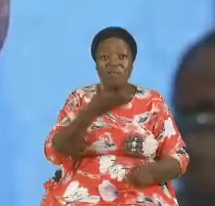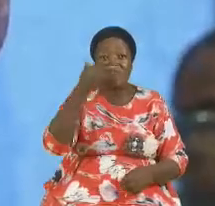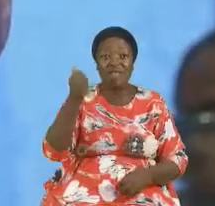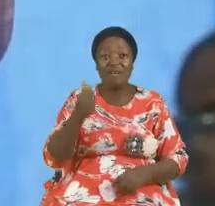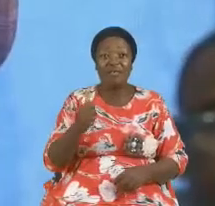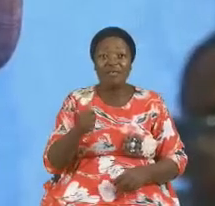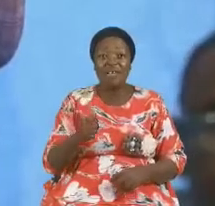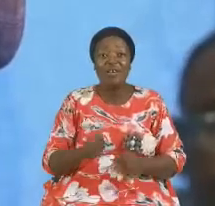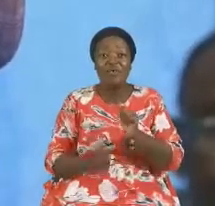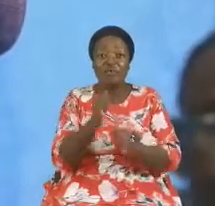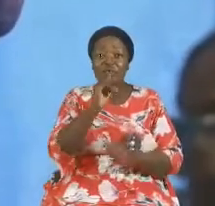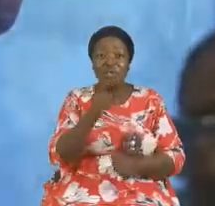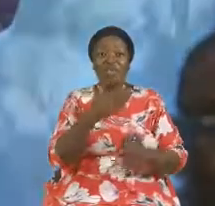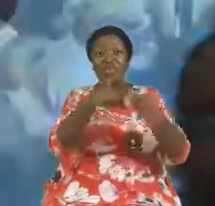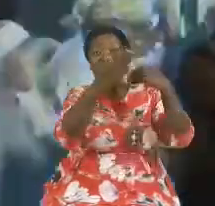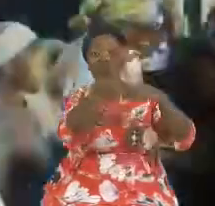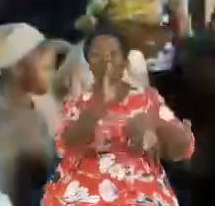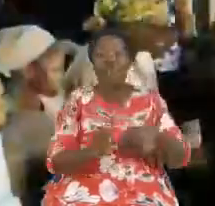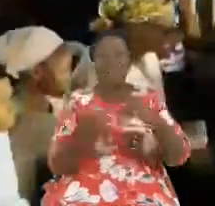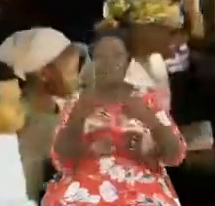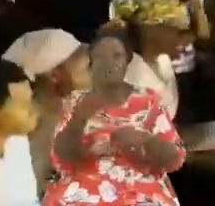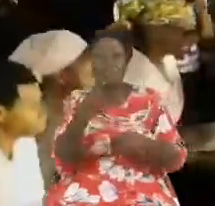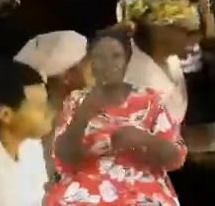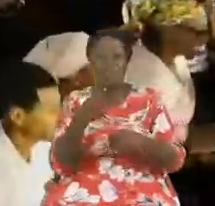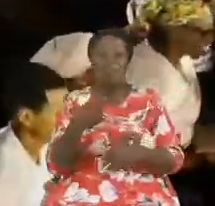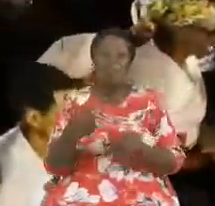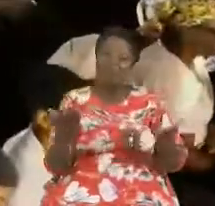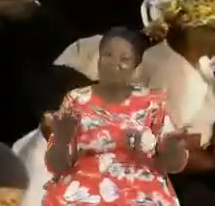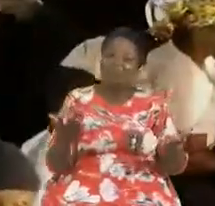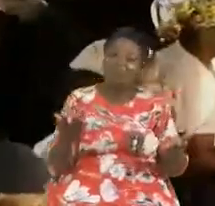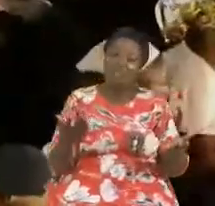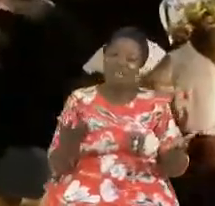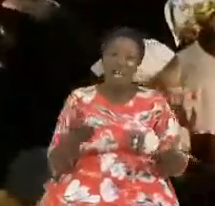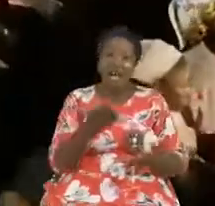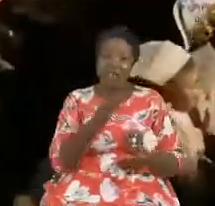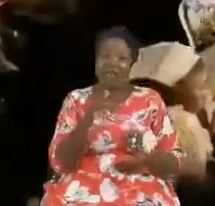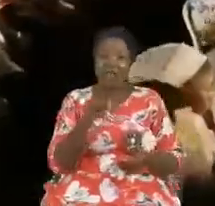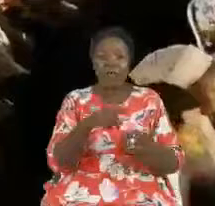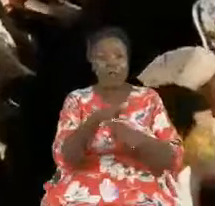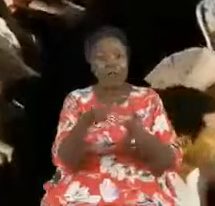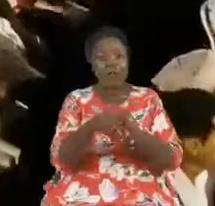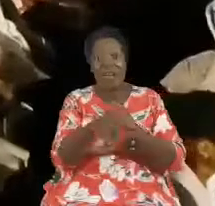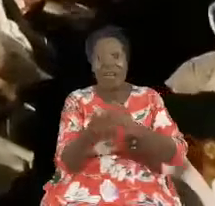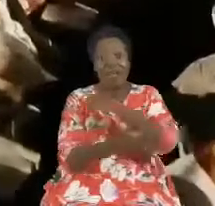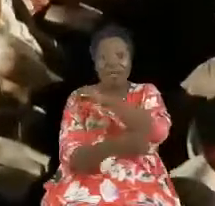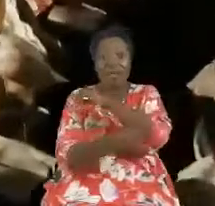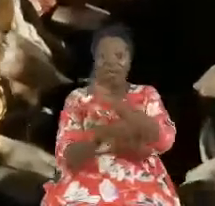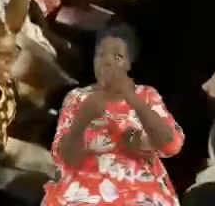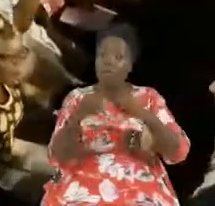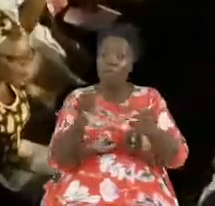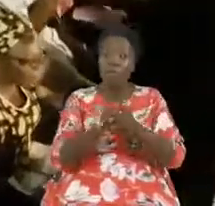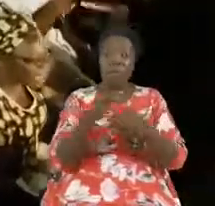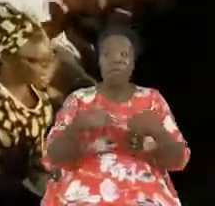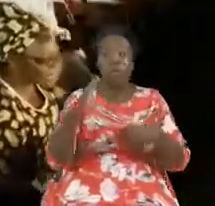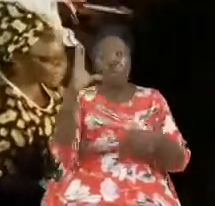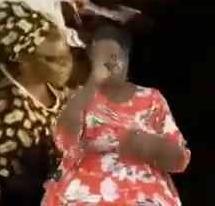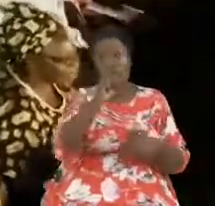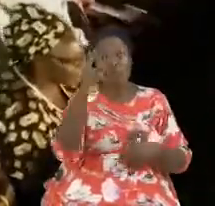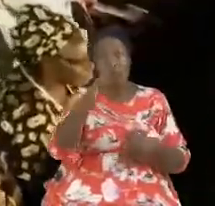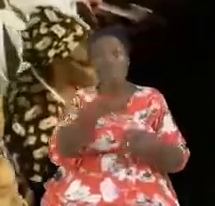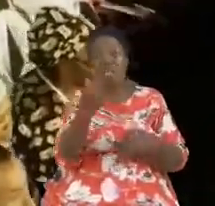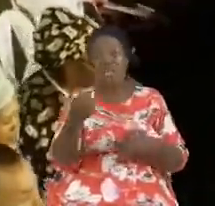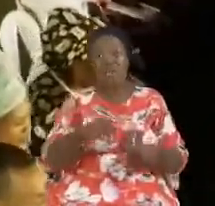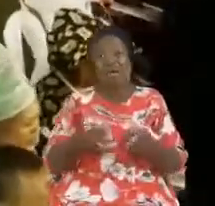greater? Which one is better? Which one is heavenly? And so, when any